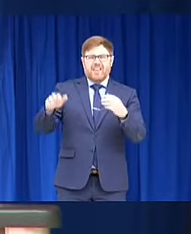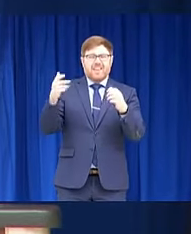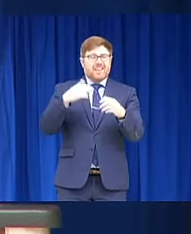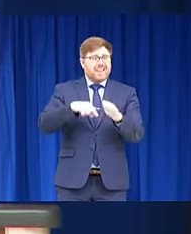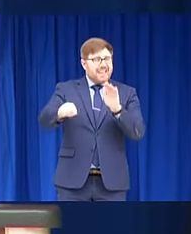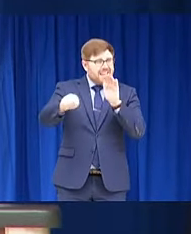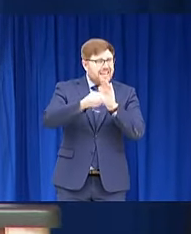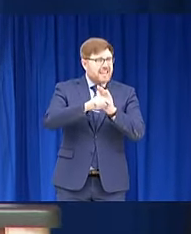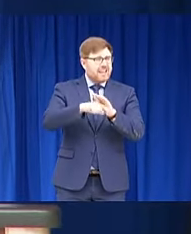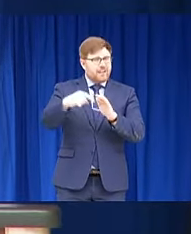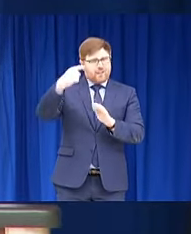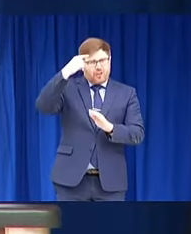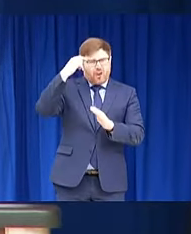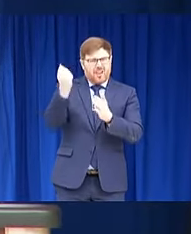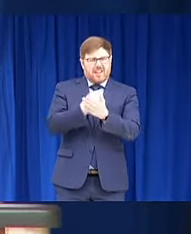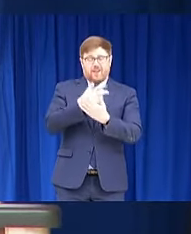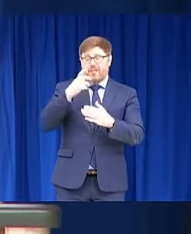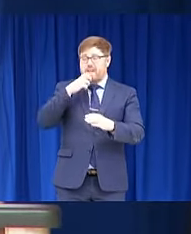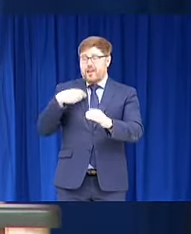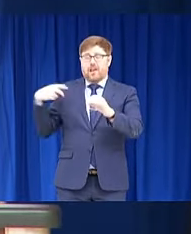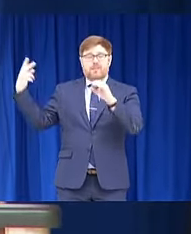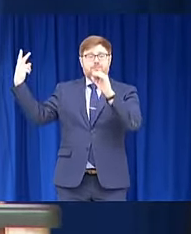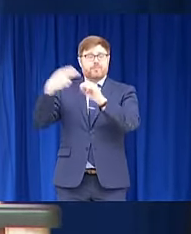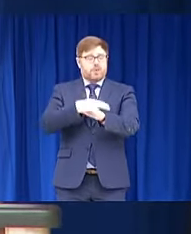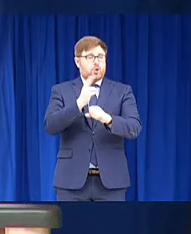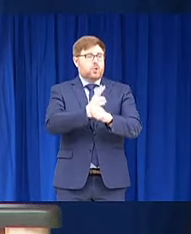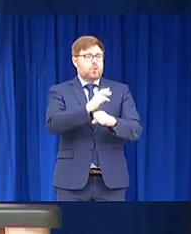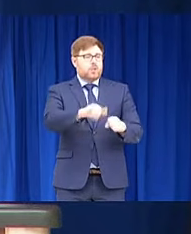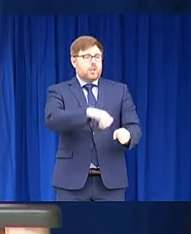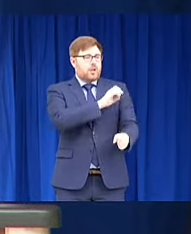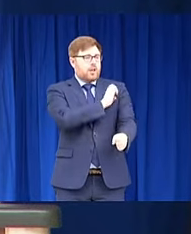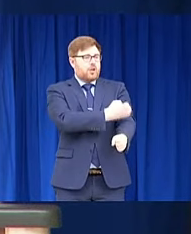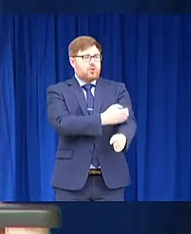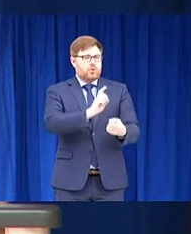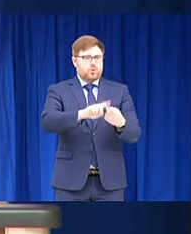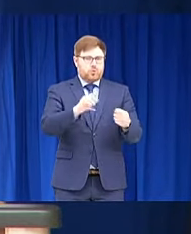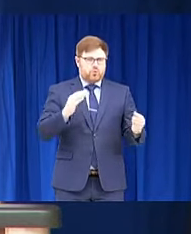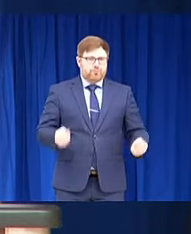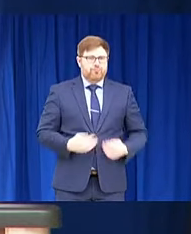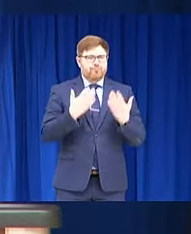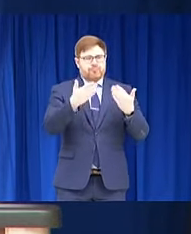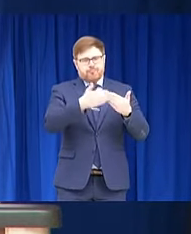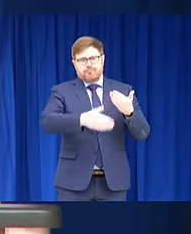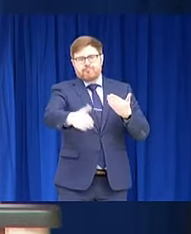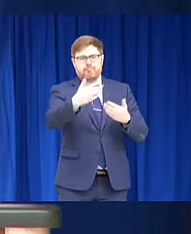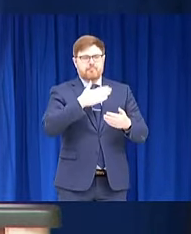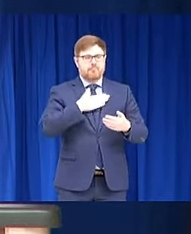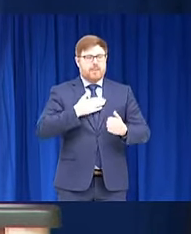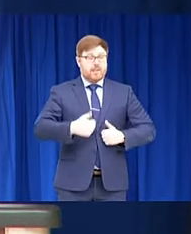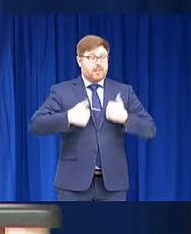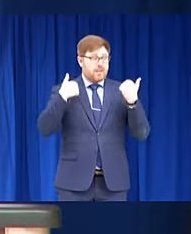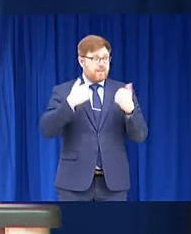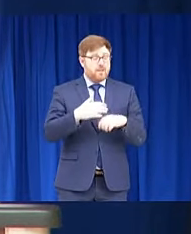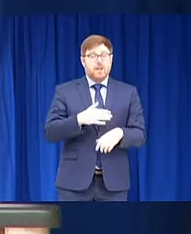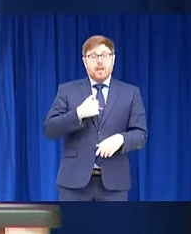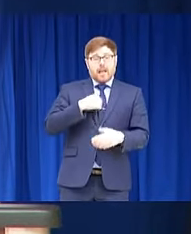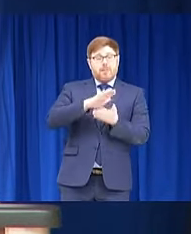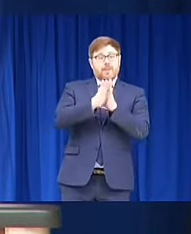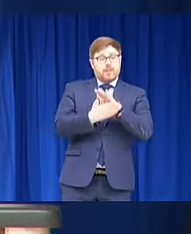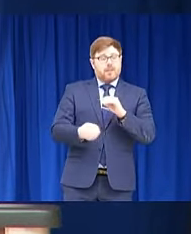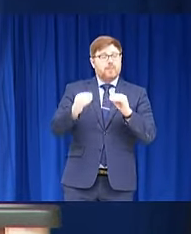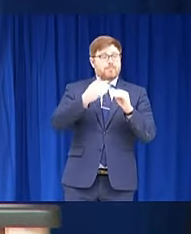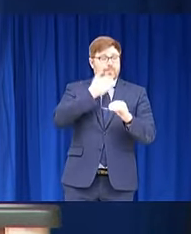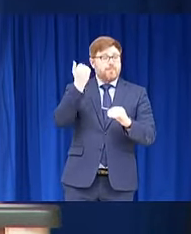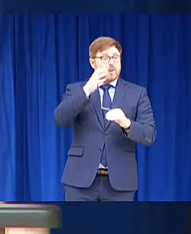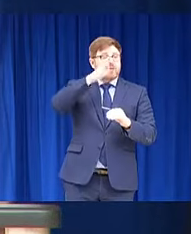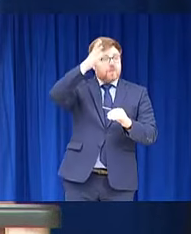productive use in every aspect of my life. I became a better father, less controlling with my children.